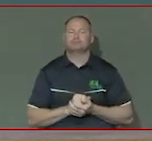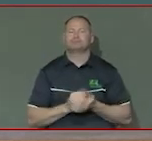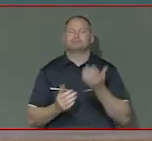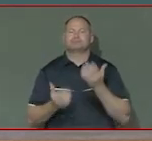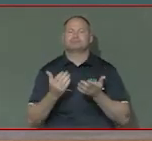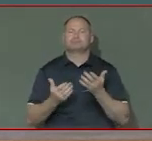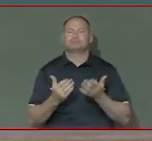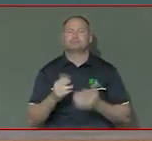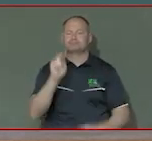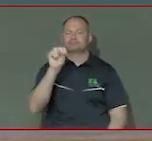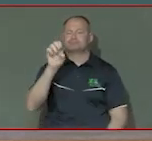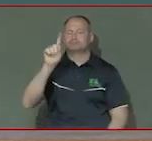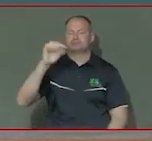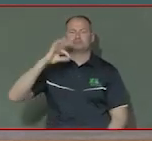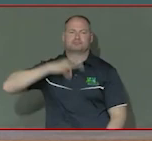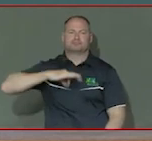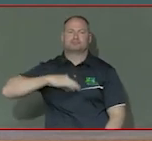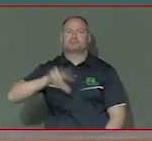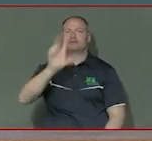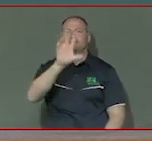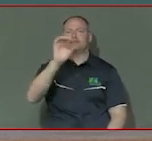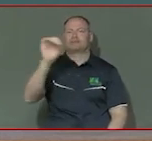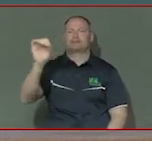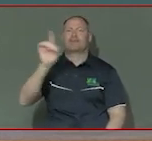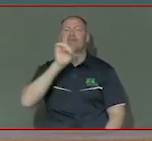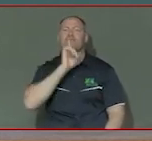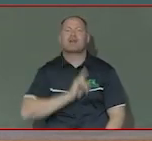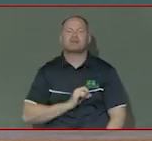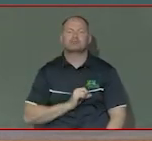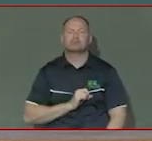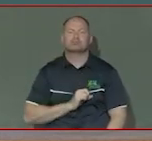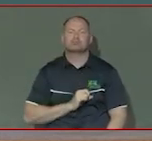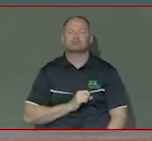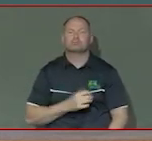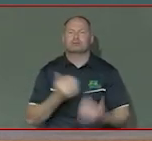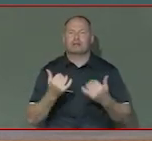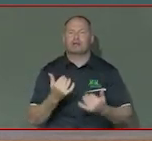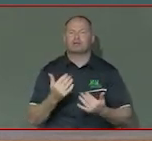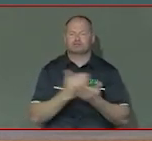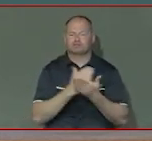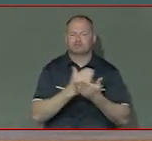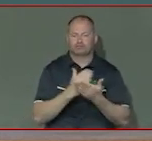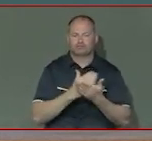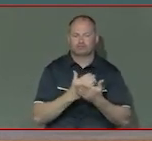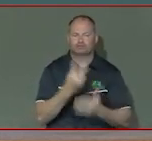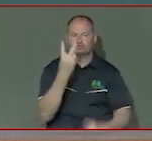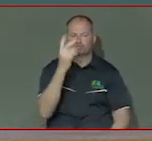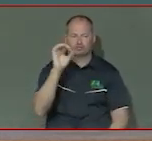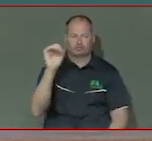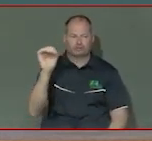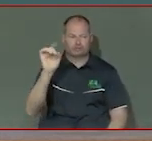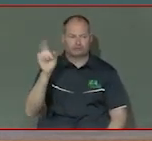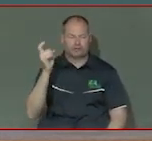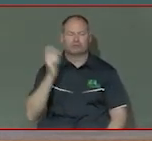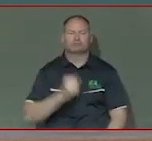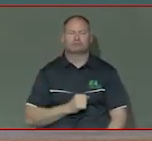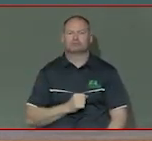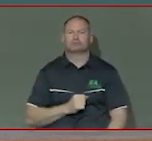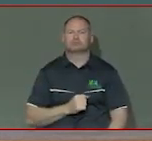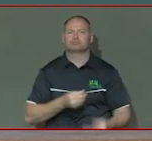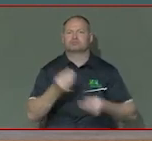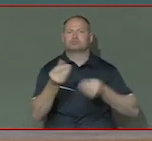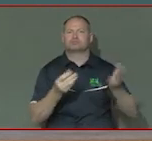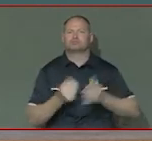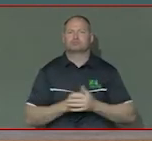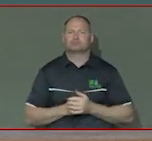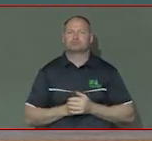net profit was 800,000 and you had 200,000 shares in issue. Now the learners